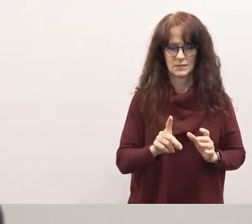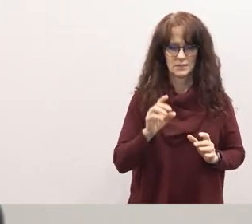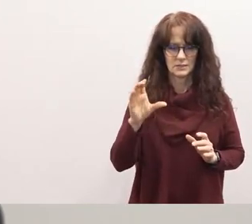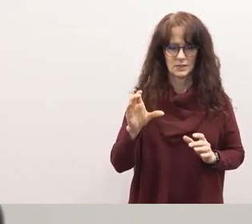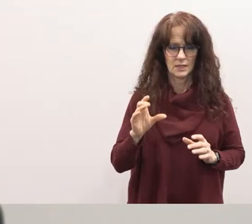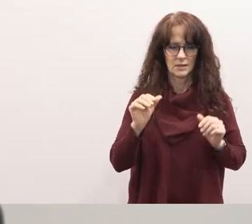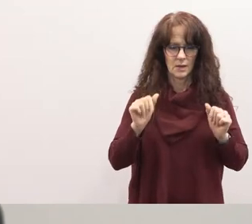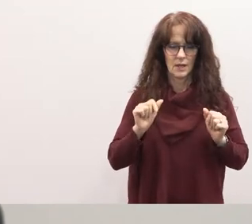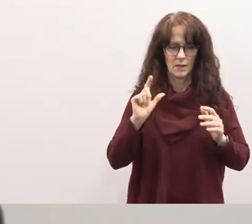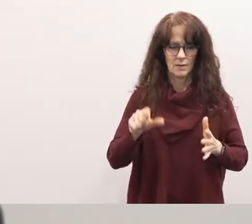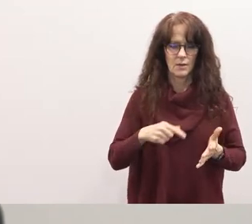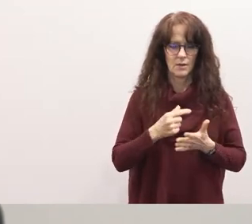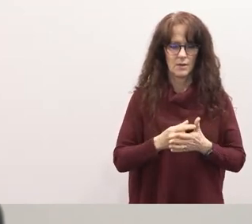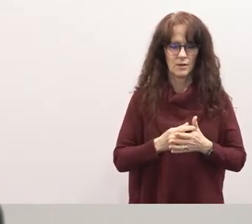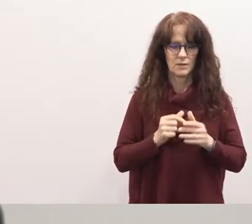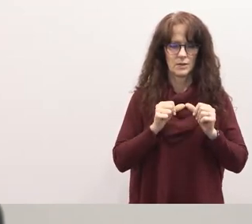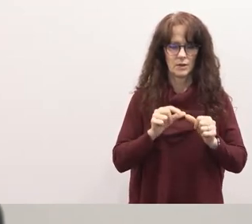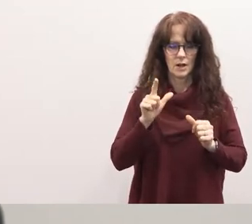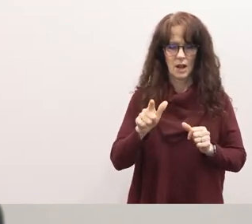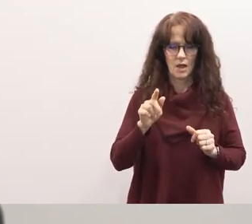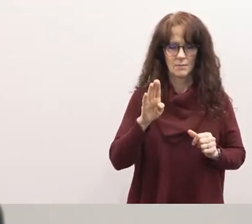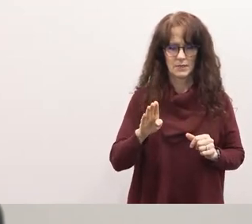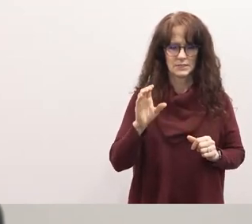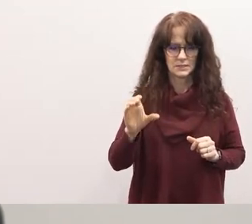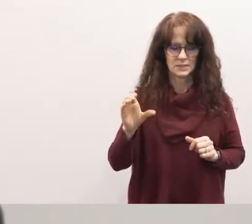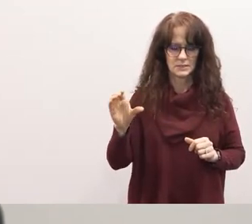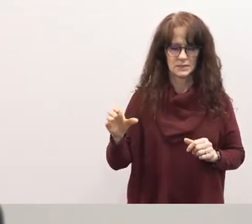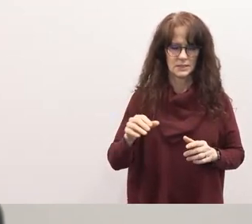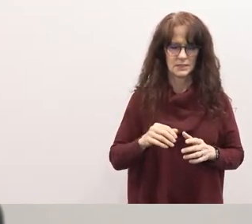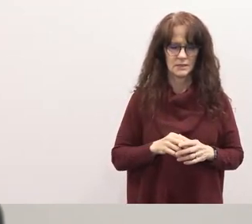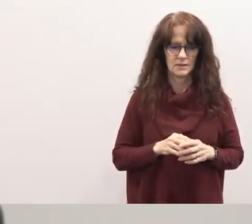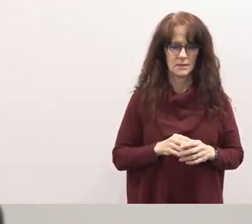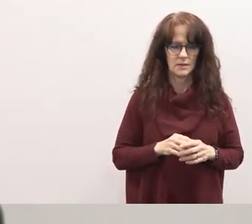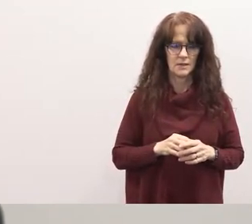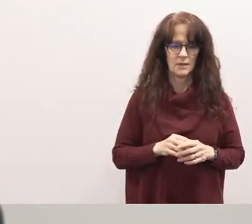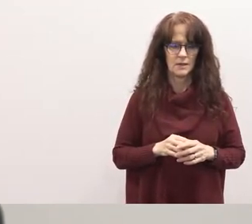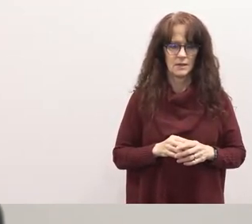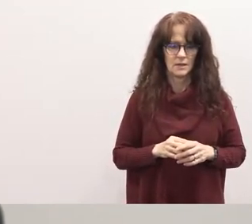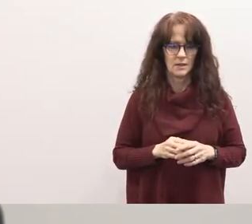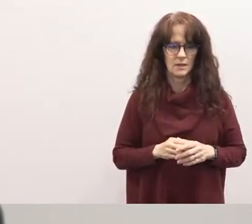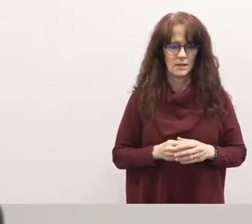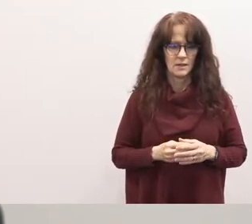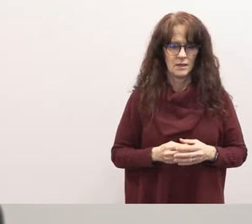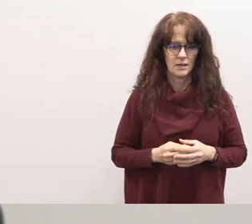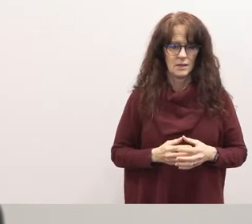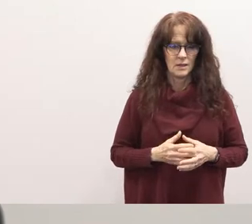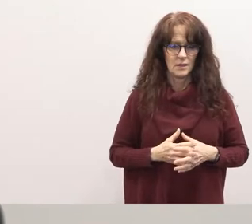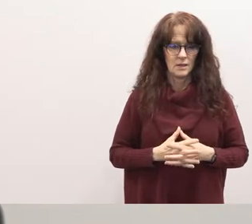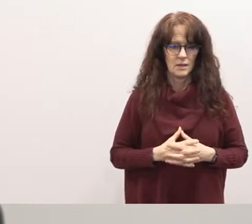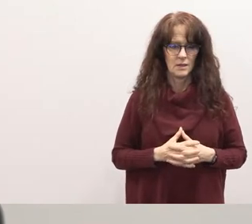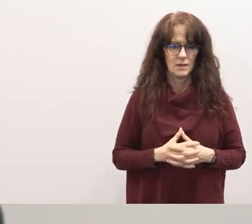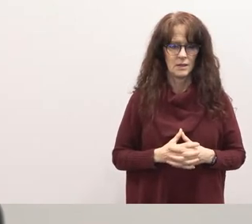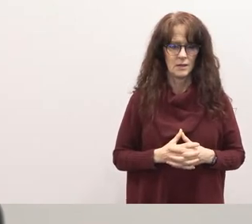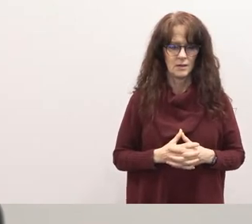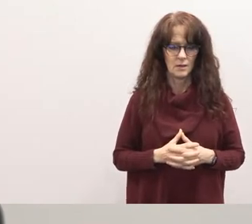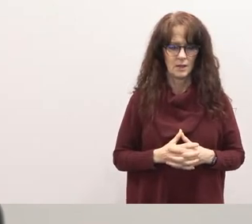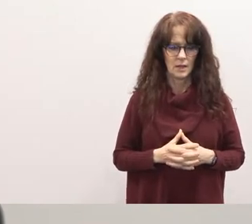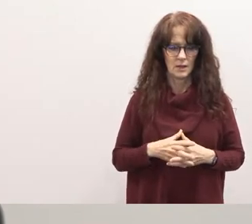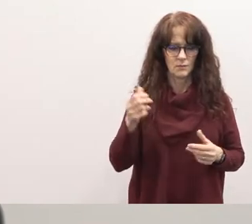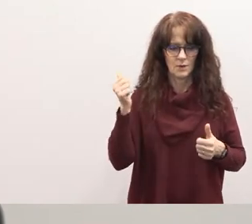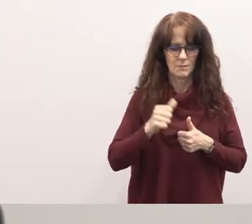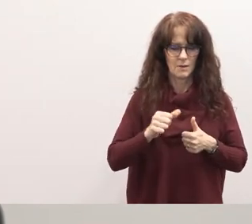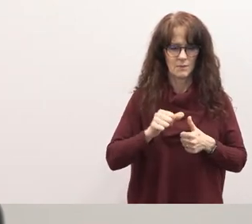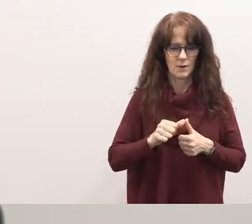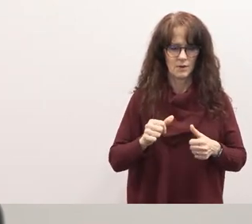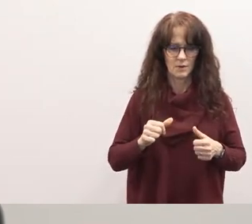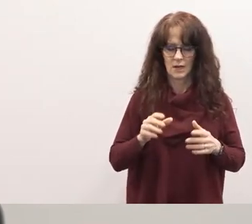for me to graduate to go to Long Beach City College. And but what you remember as a child or